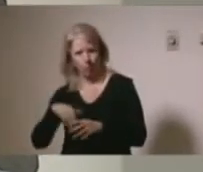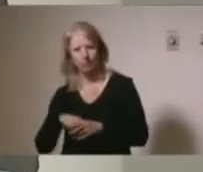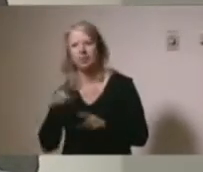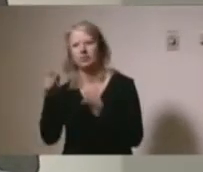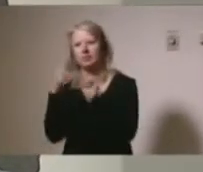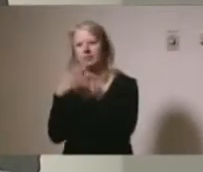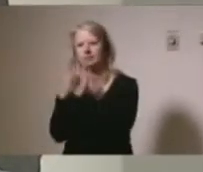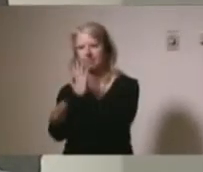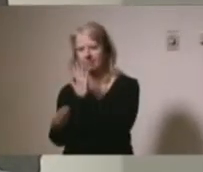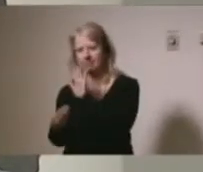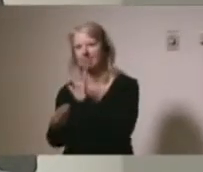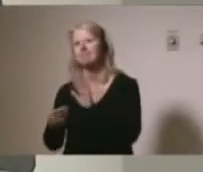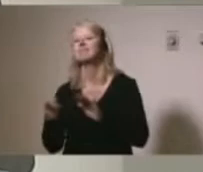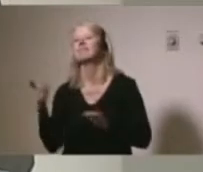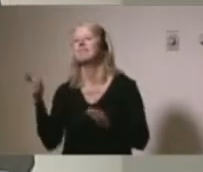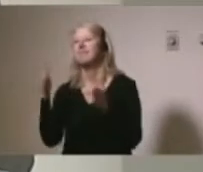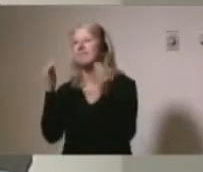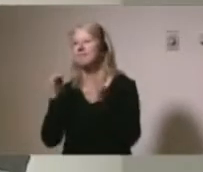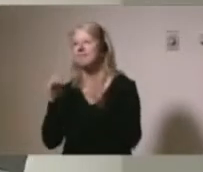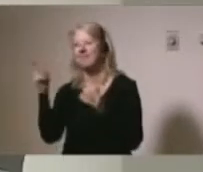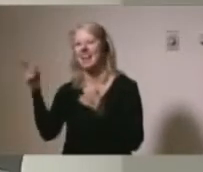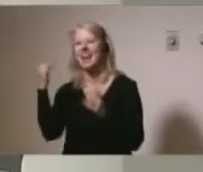me? G'day.